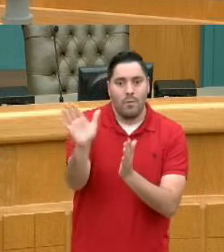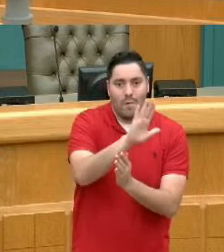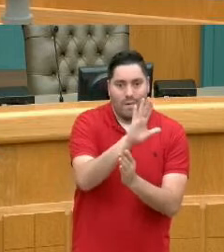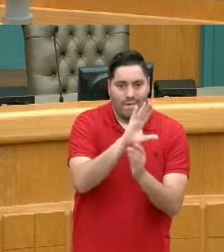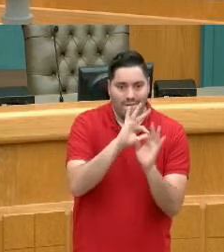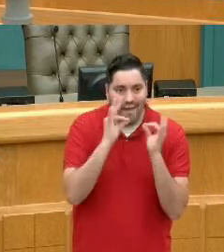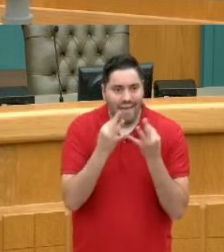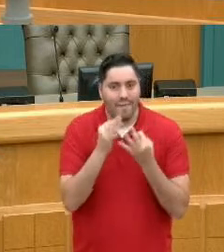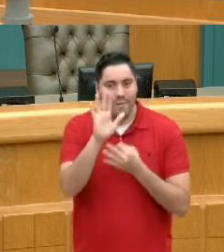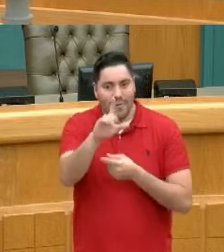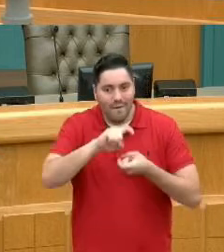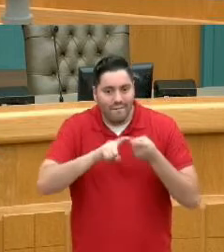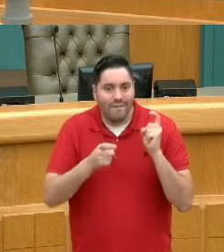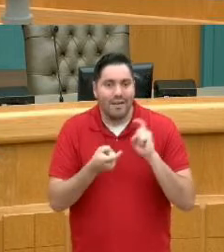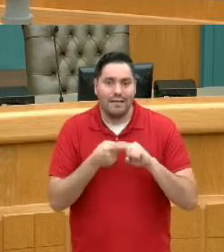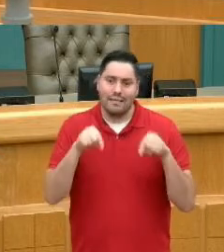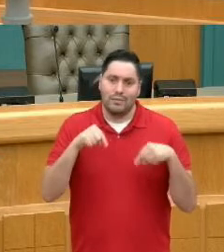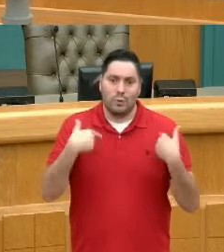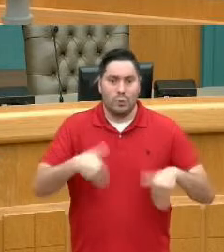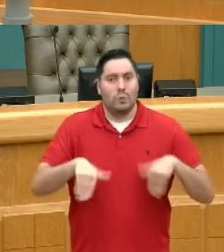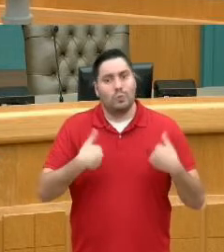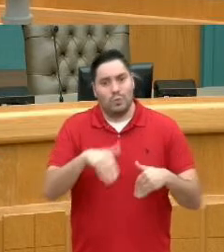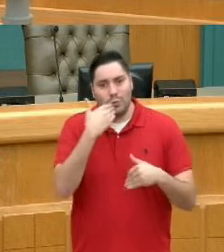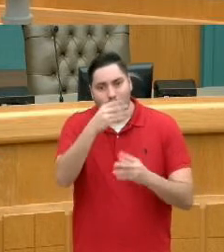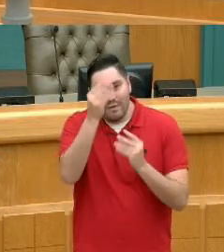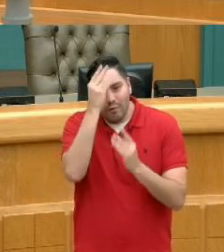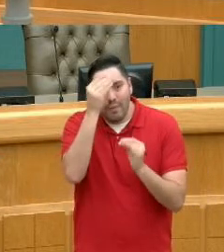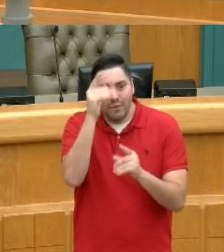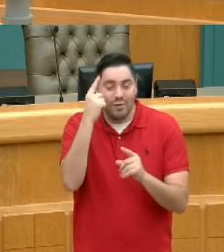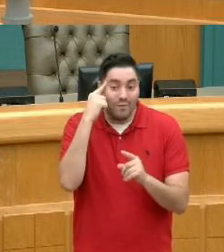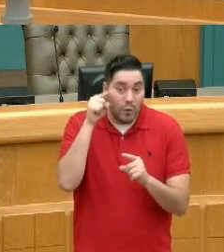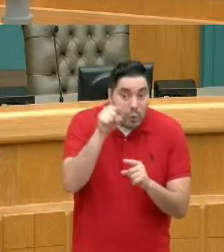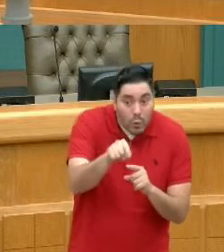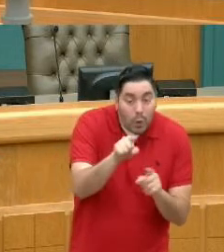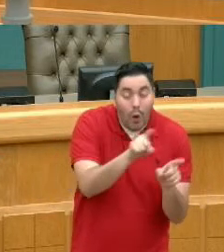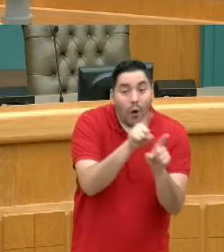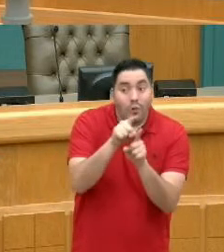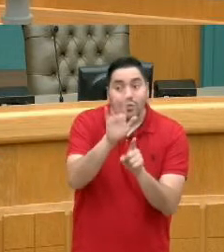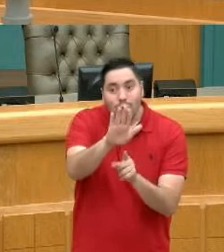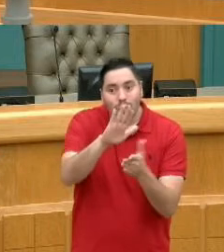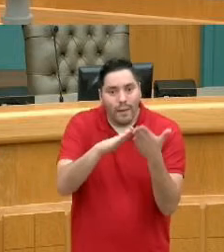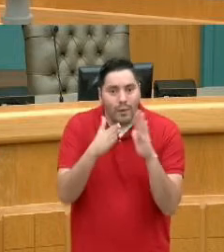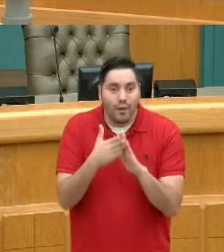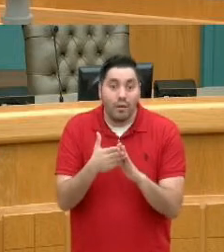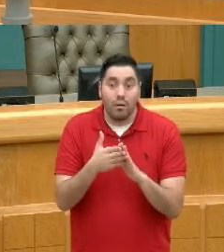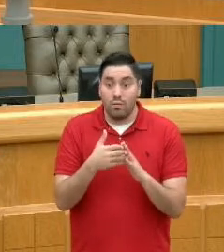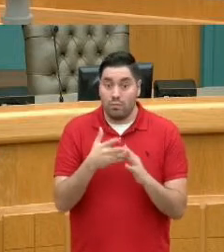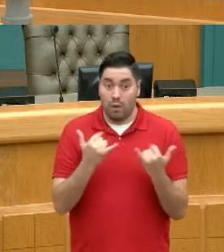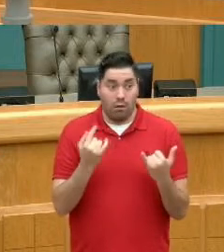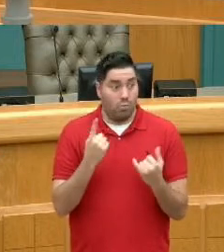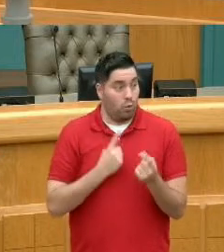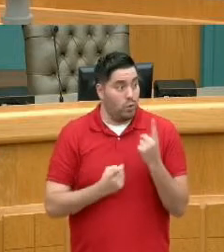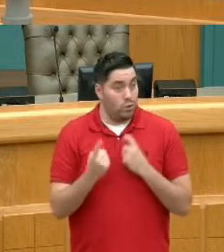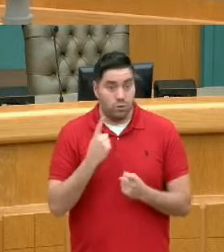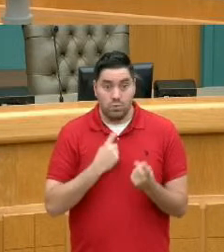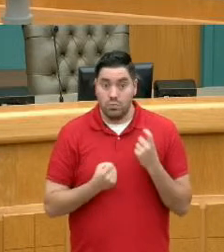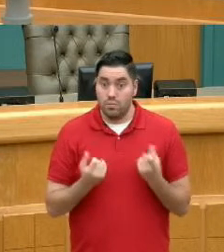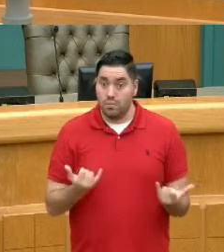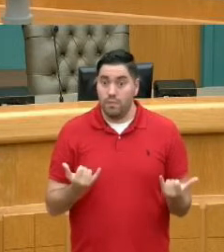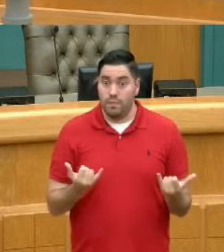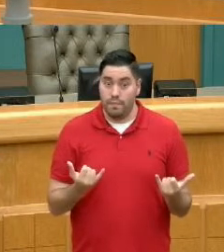stay safe. This is good information for you and good information for the community. So with that, we'll take any questions that you all might have.